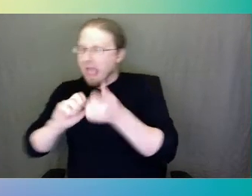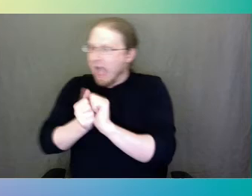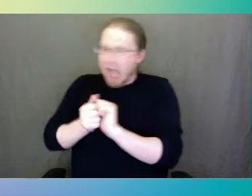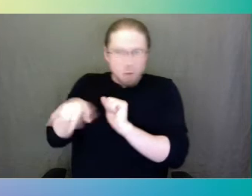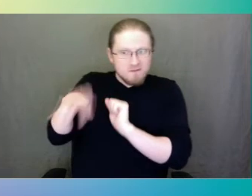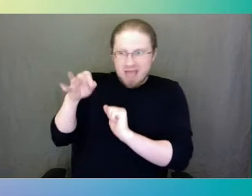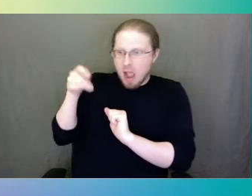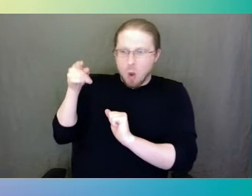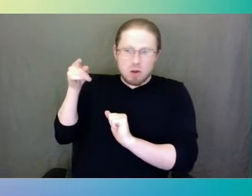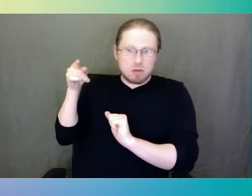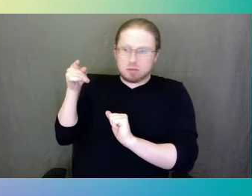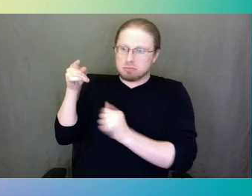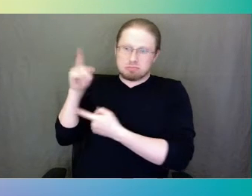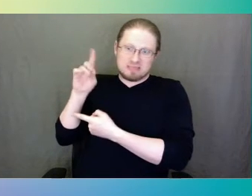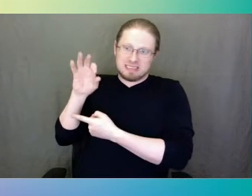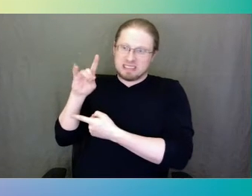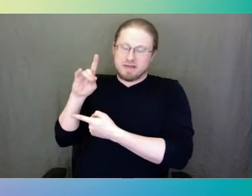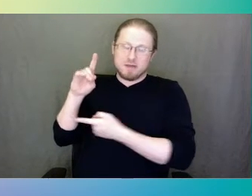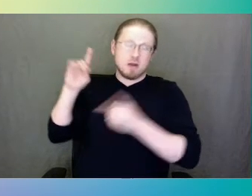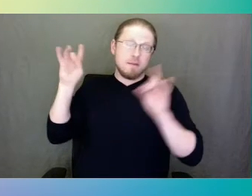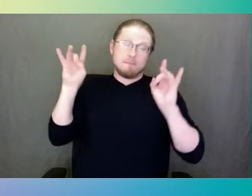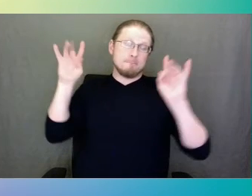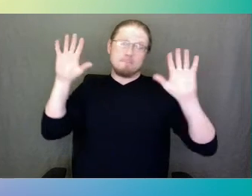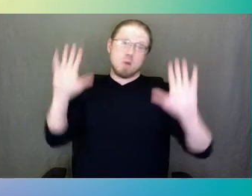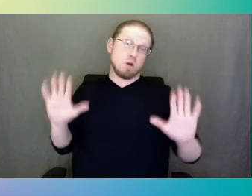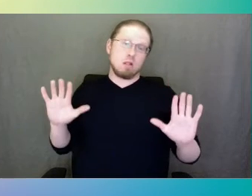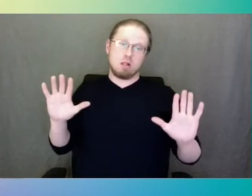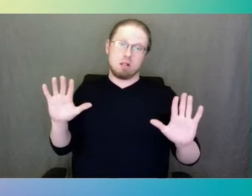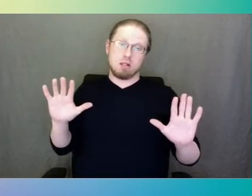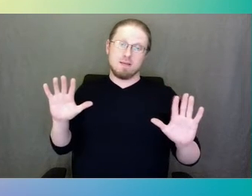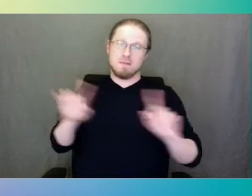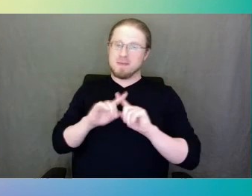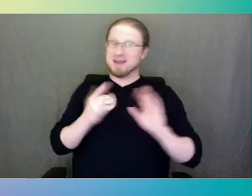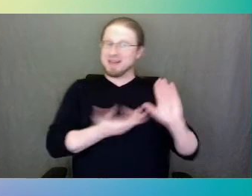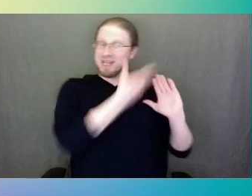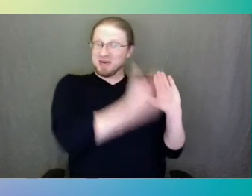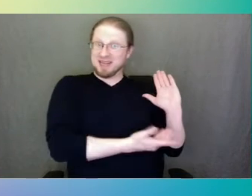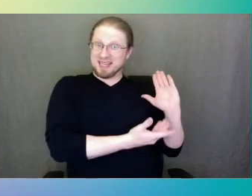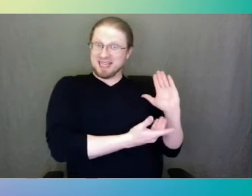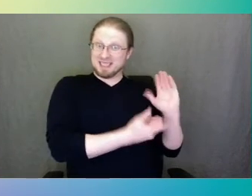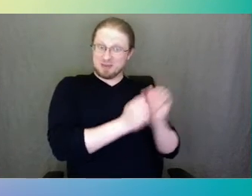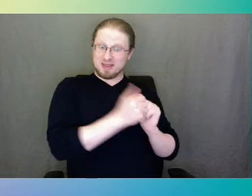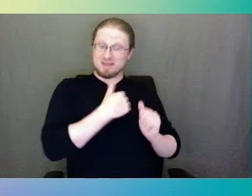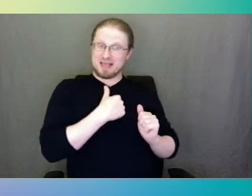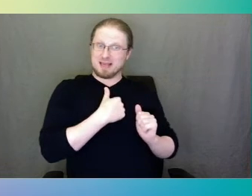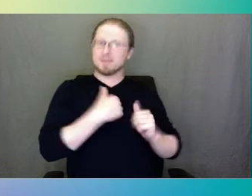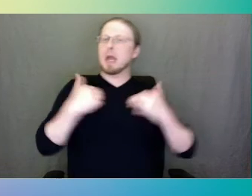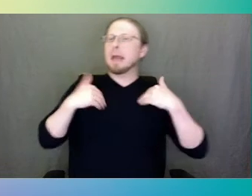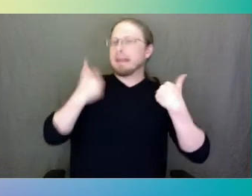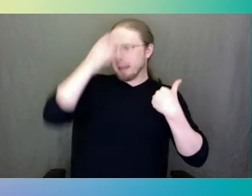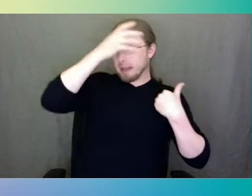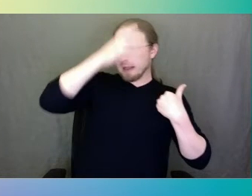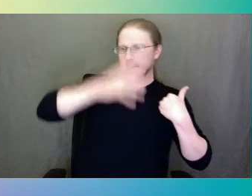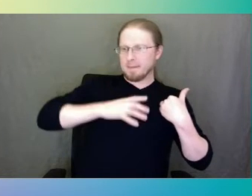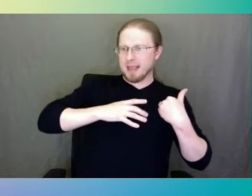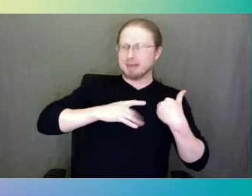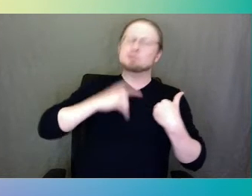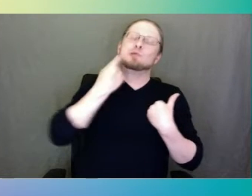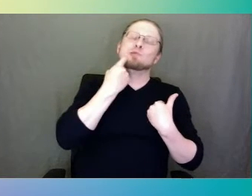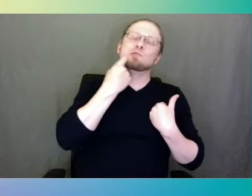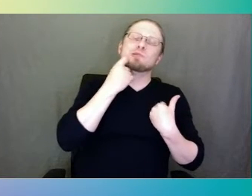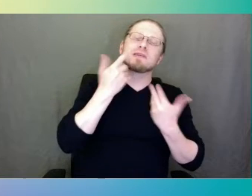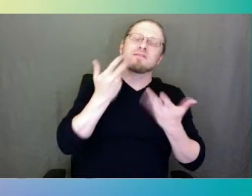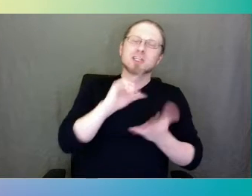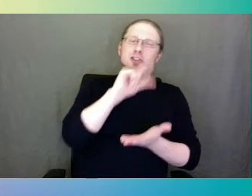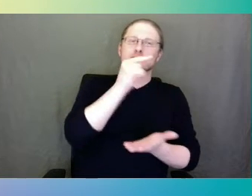absolute miracle. And here he is. So that's that. The one picture that you see as a young man is when he had just graduated from divinity